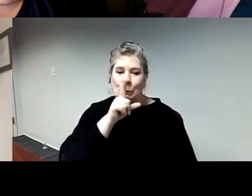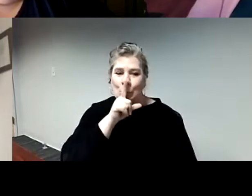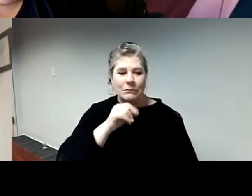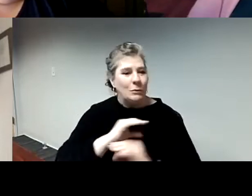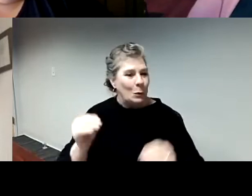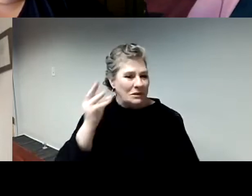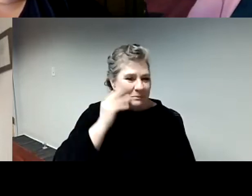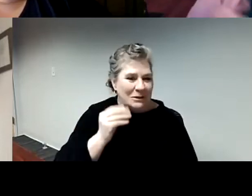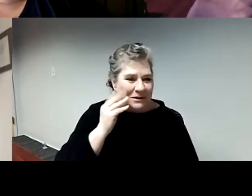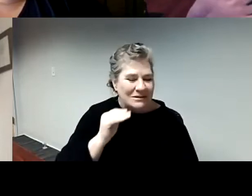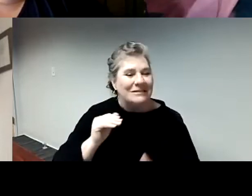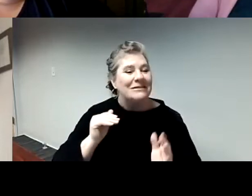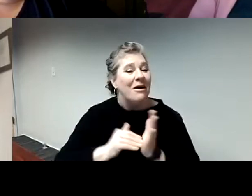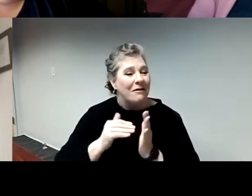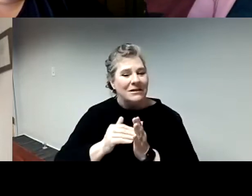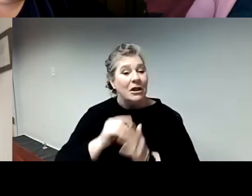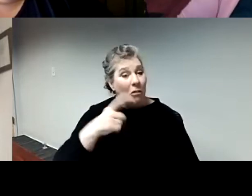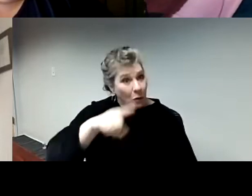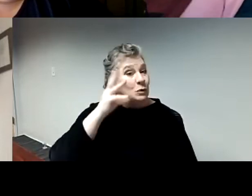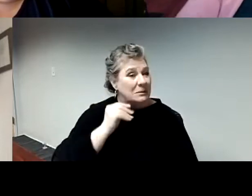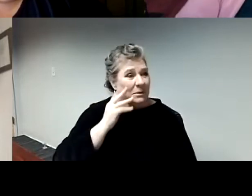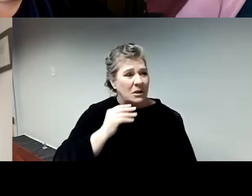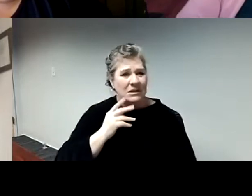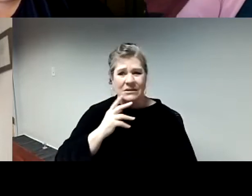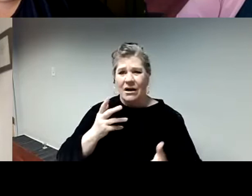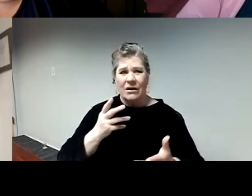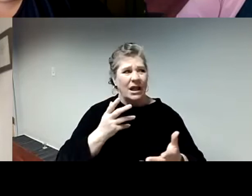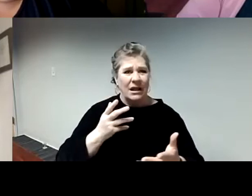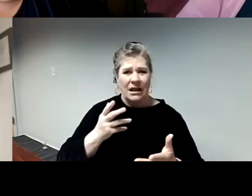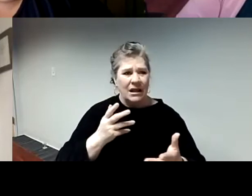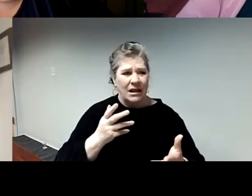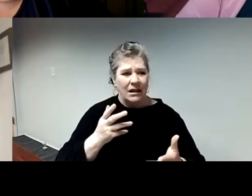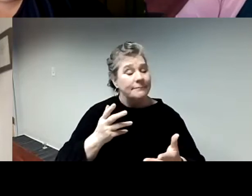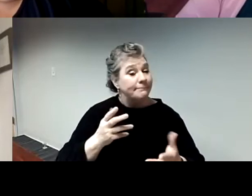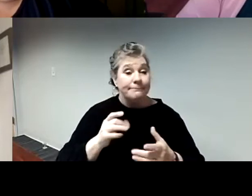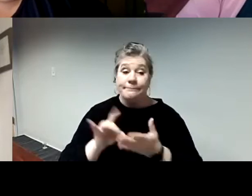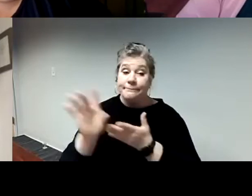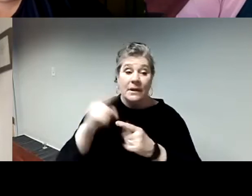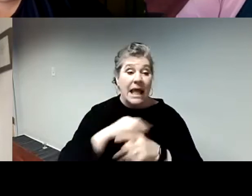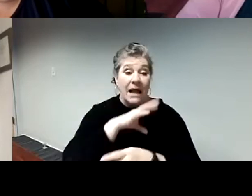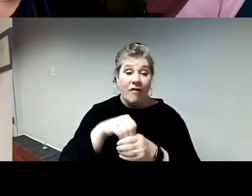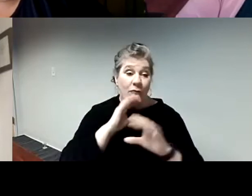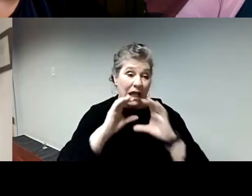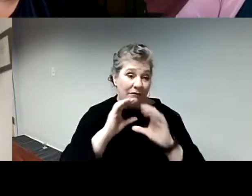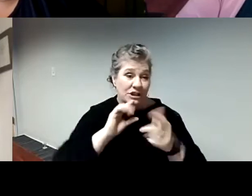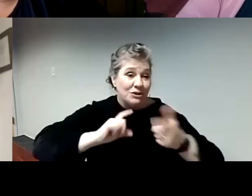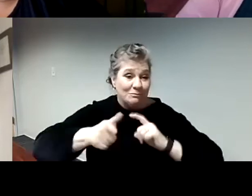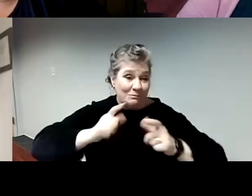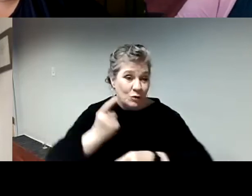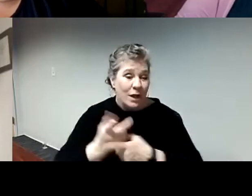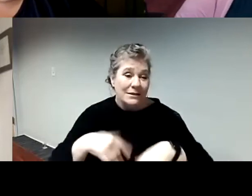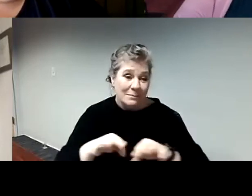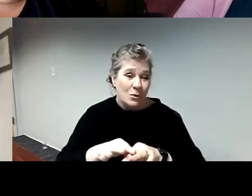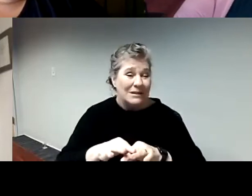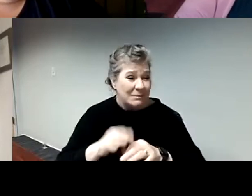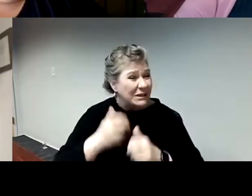experience, oftentimes those that are experiencing it are kind of left, out of the conversation. And yeah, it makes it much